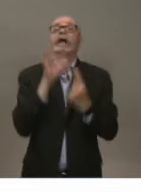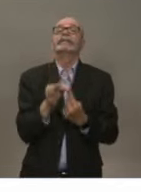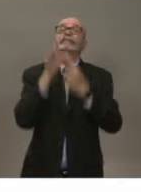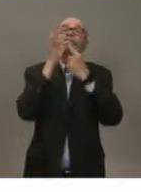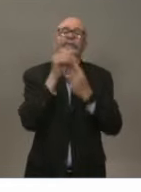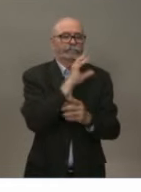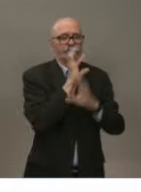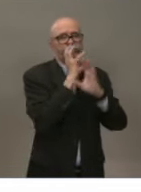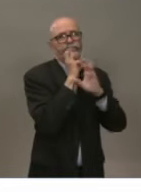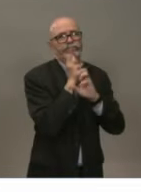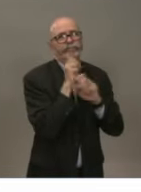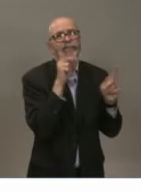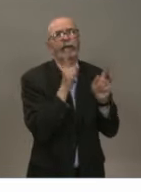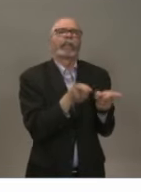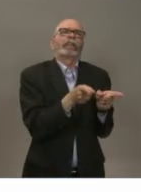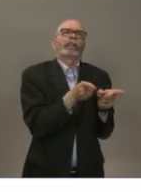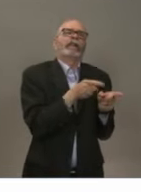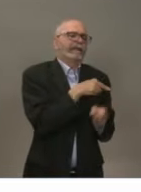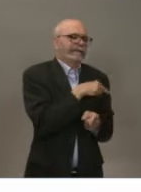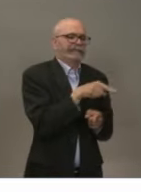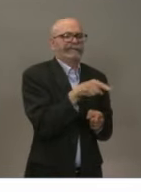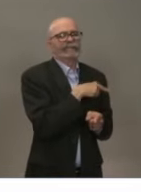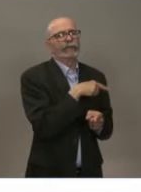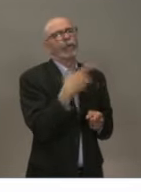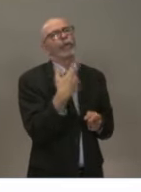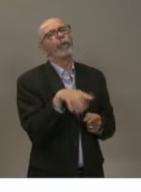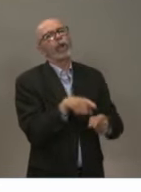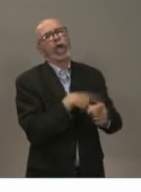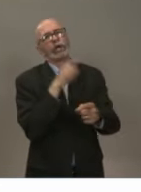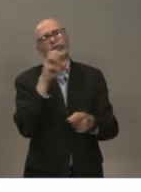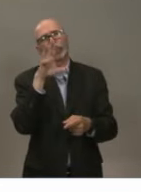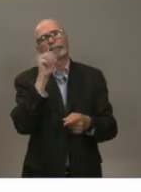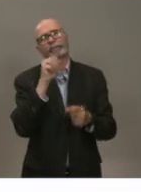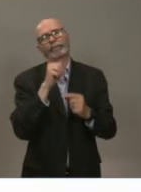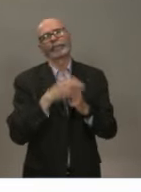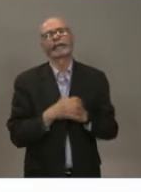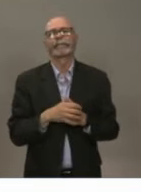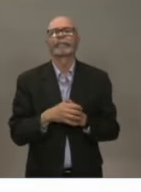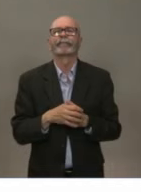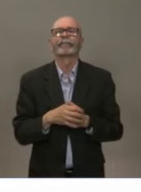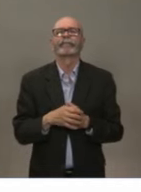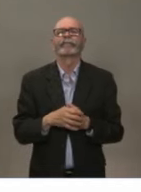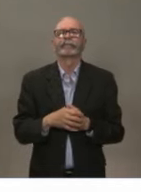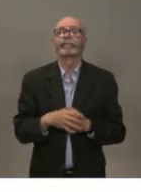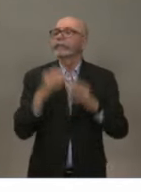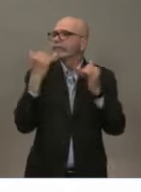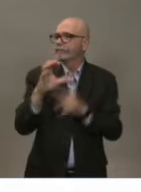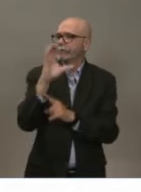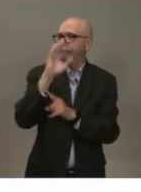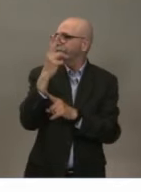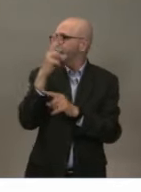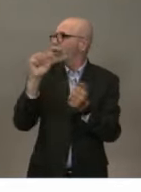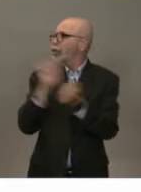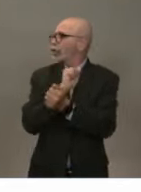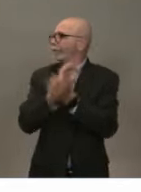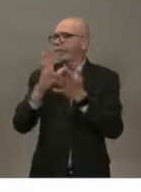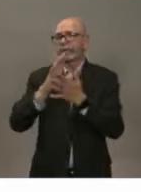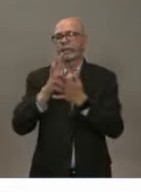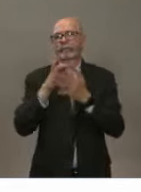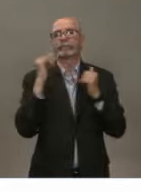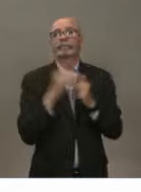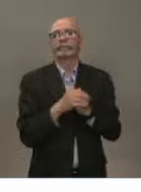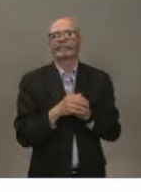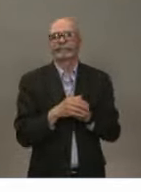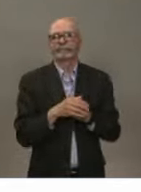Next, we'll go to John McPhee from the Chronicle Herald. Go ahead, John. Thank you. This is for Dr. Strang. Speak